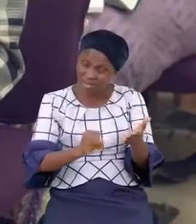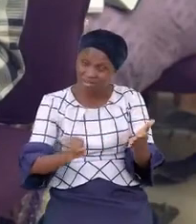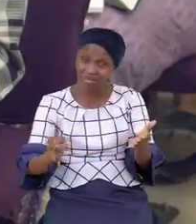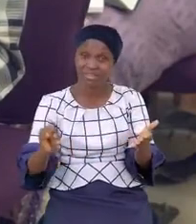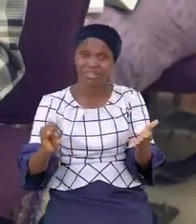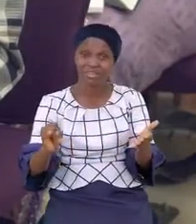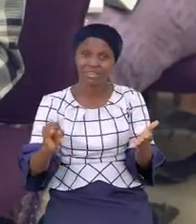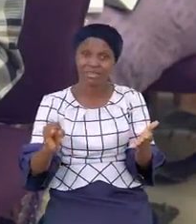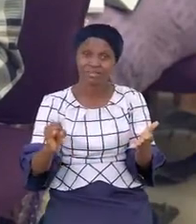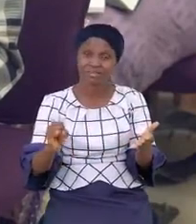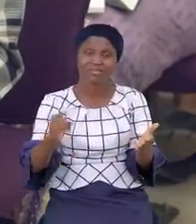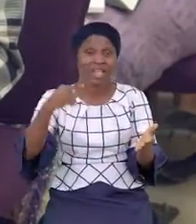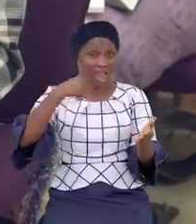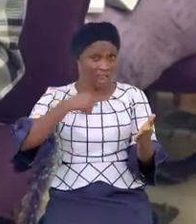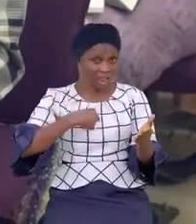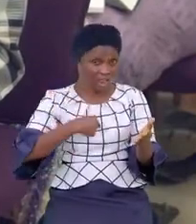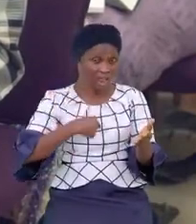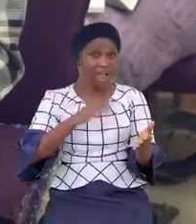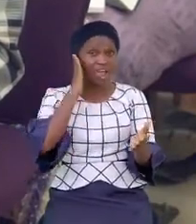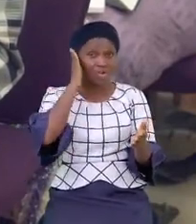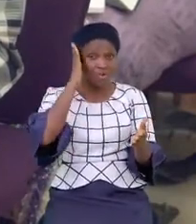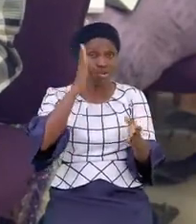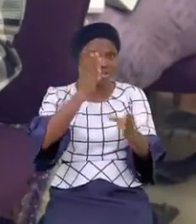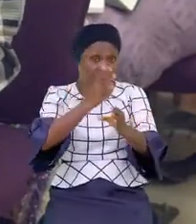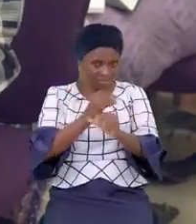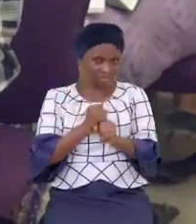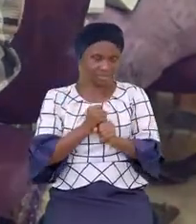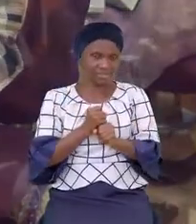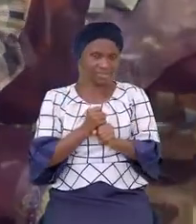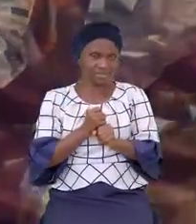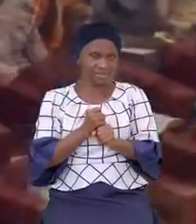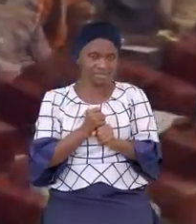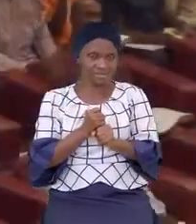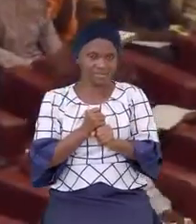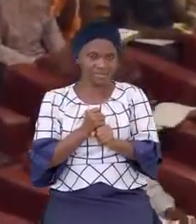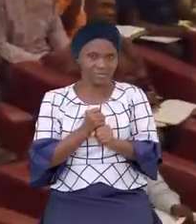believing, I will receive.